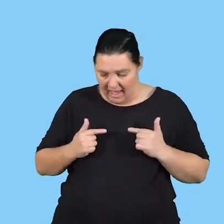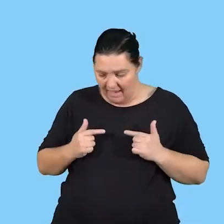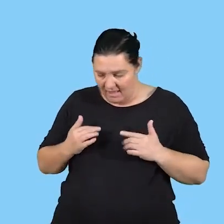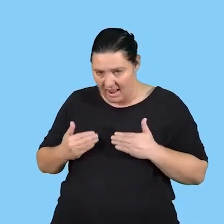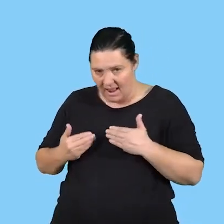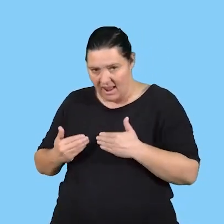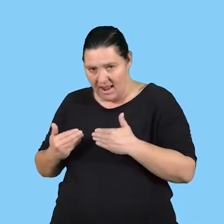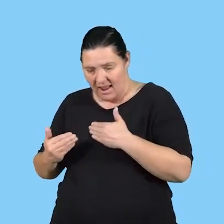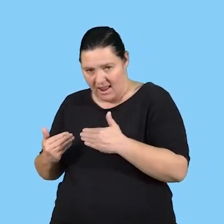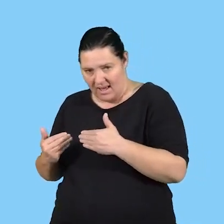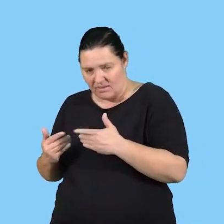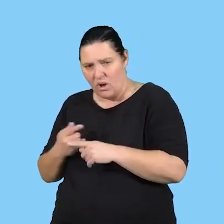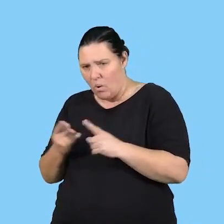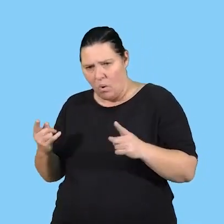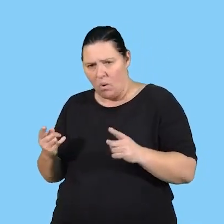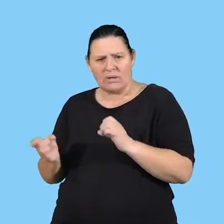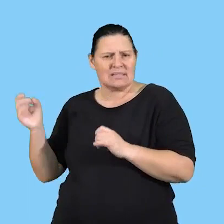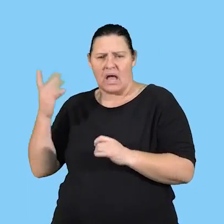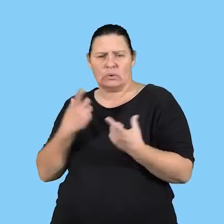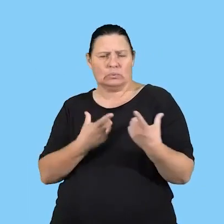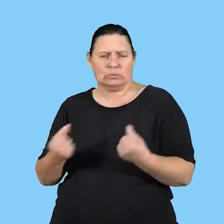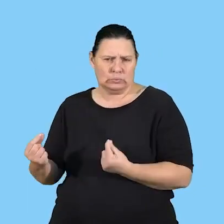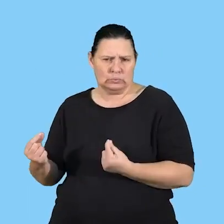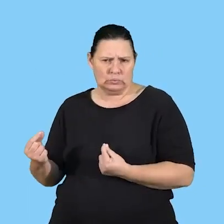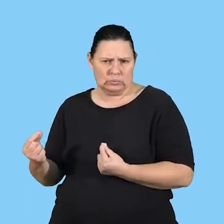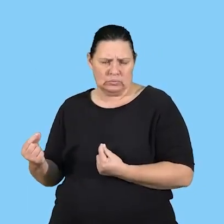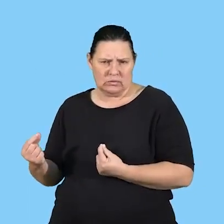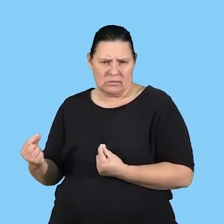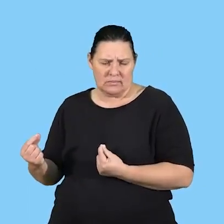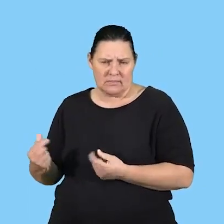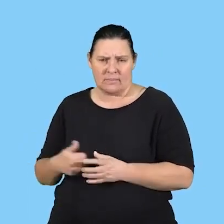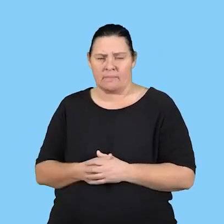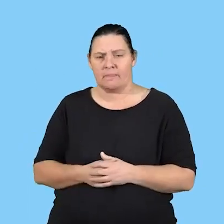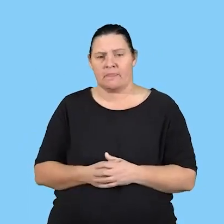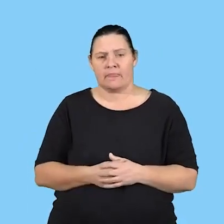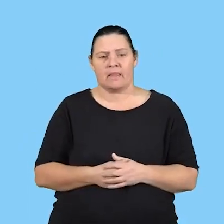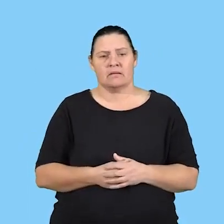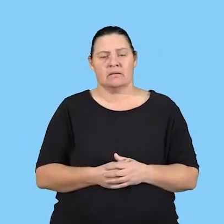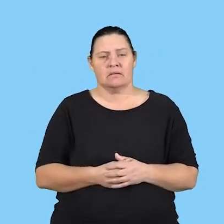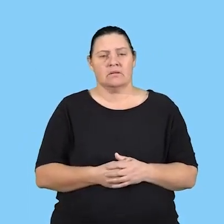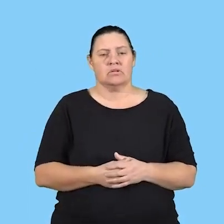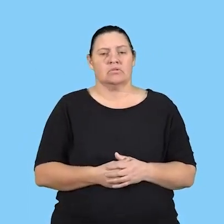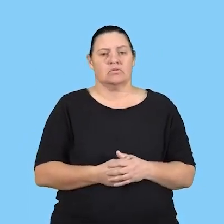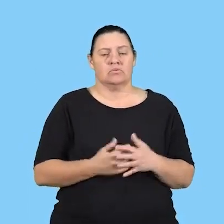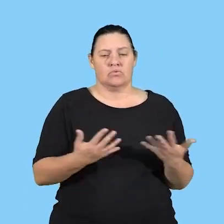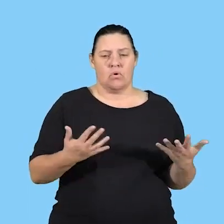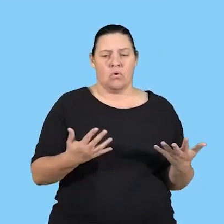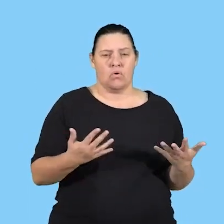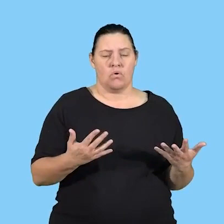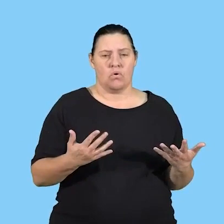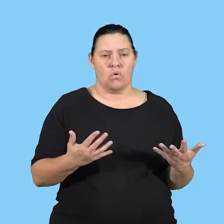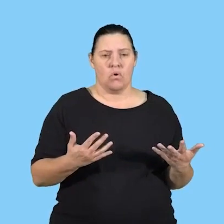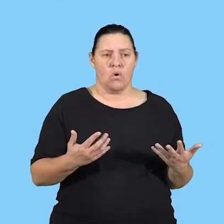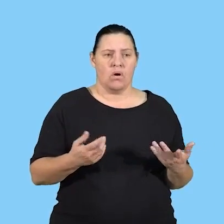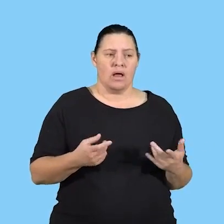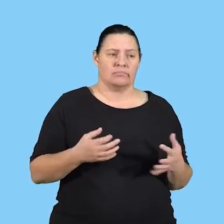that's that's what all stars do. So colleagues, without really spending